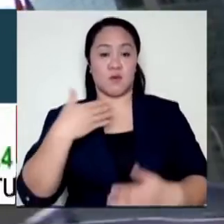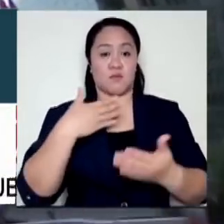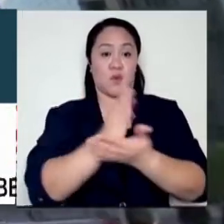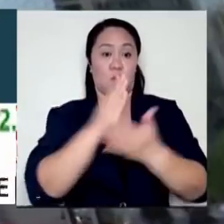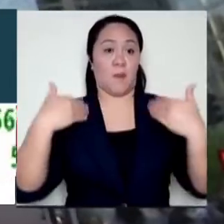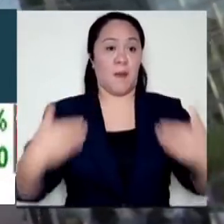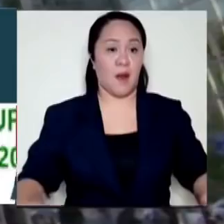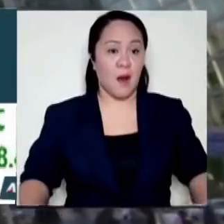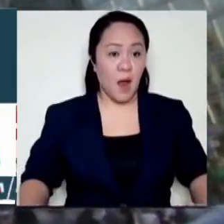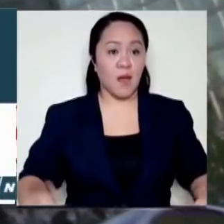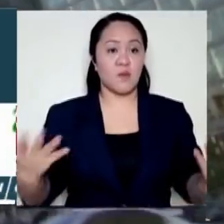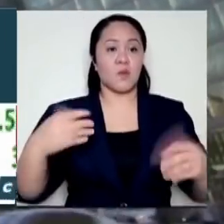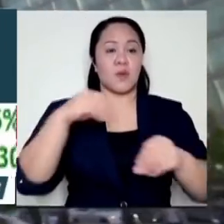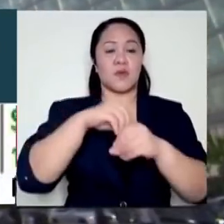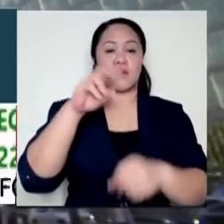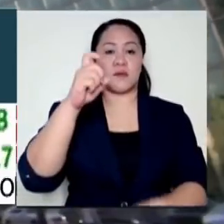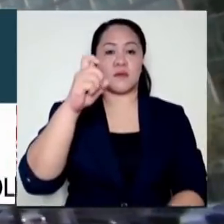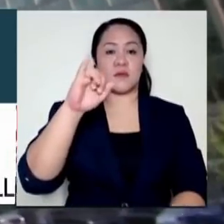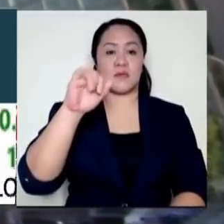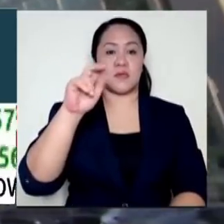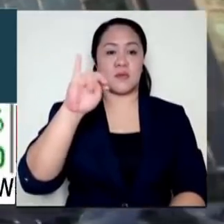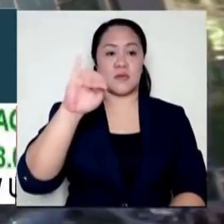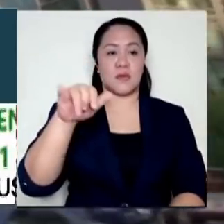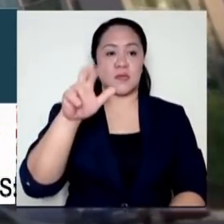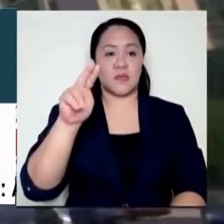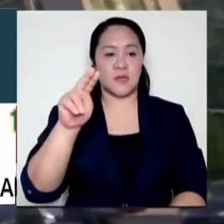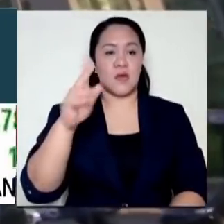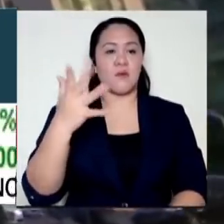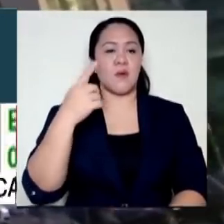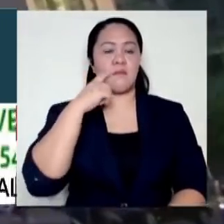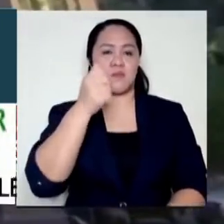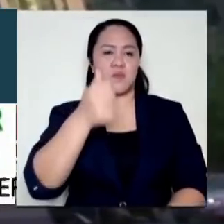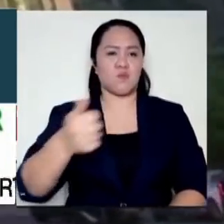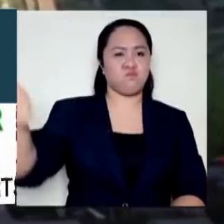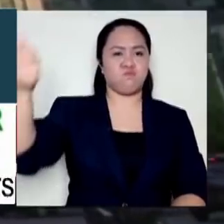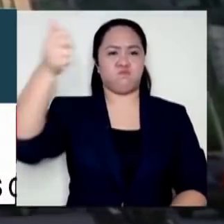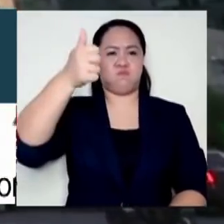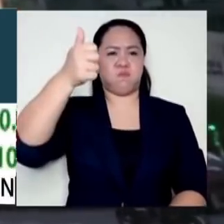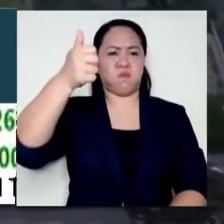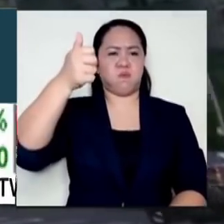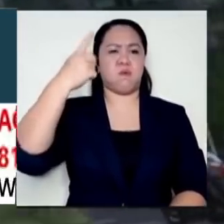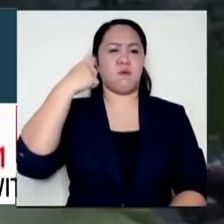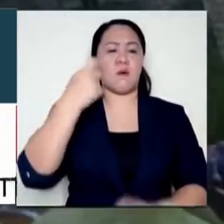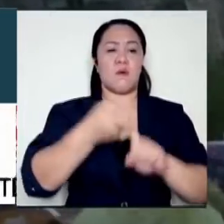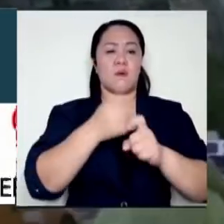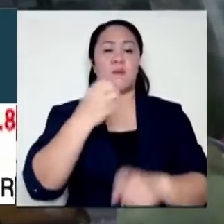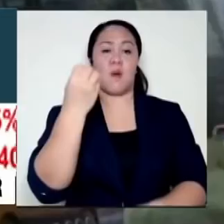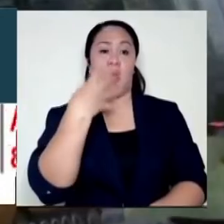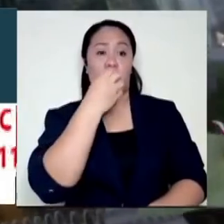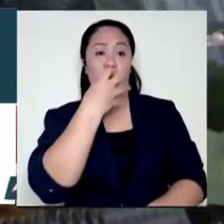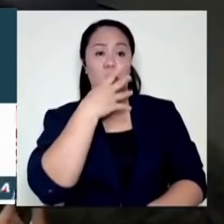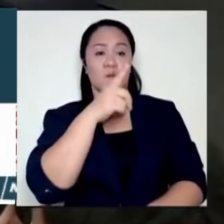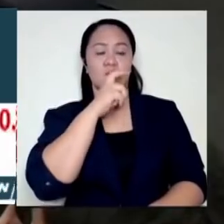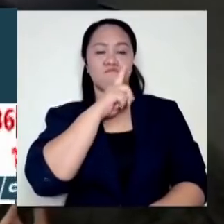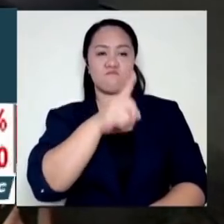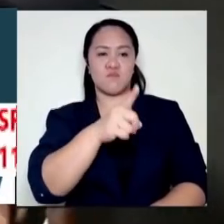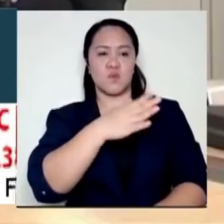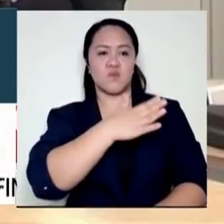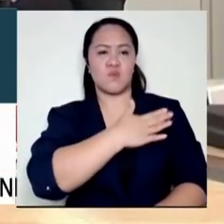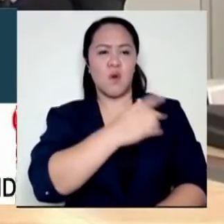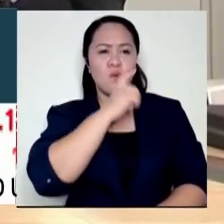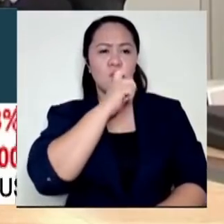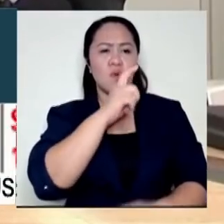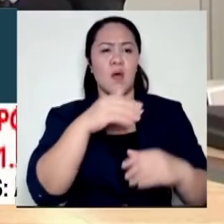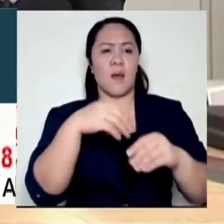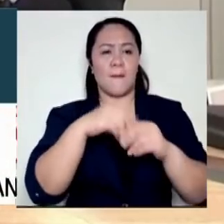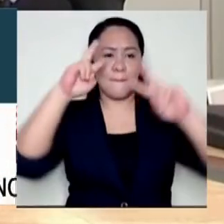region. They also called for a high degree of autonomy for Hong Kong and demanded a full and thorough investigation of the origins of the